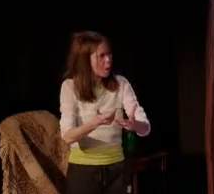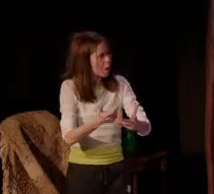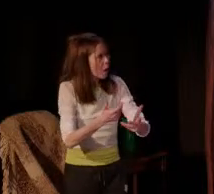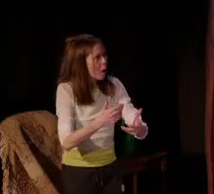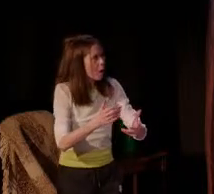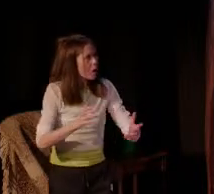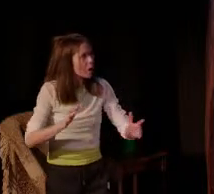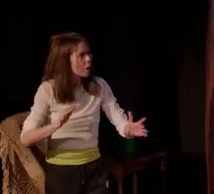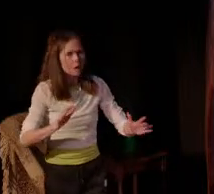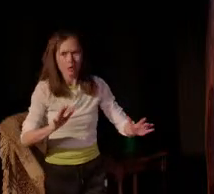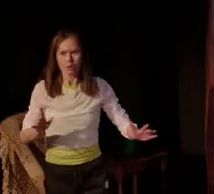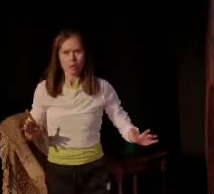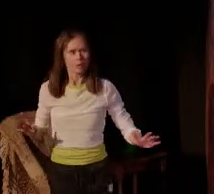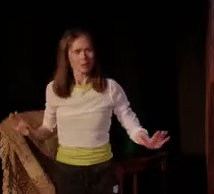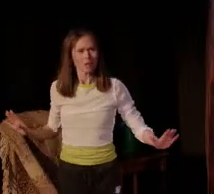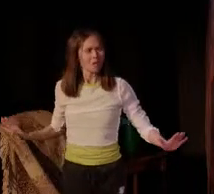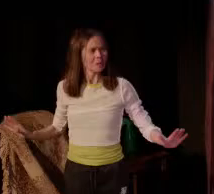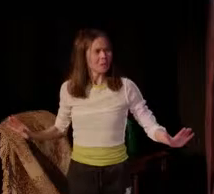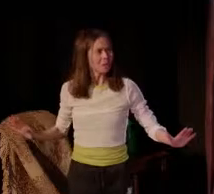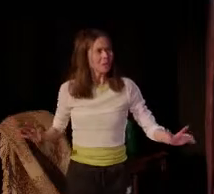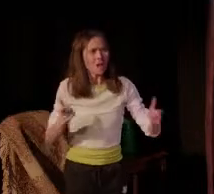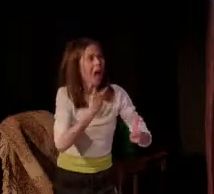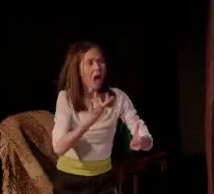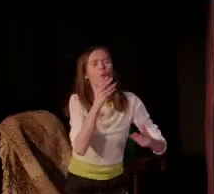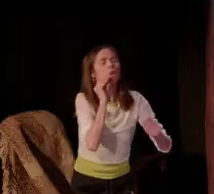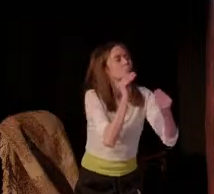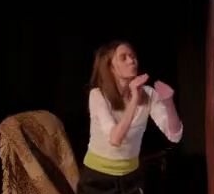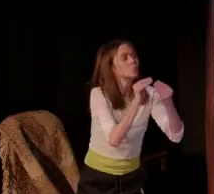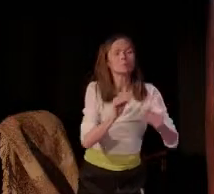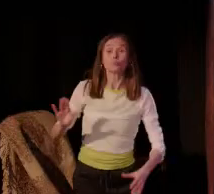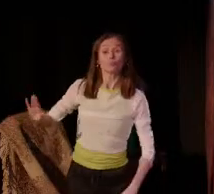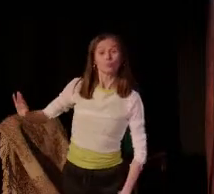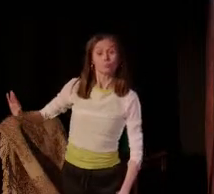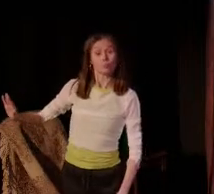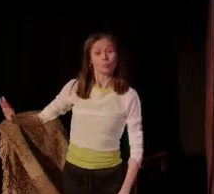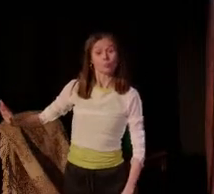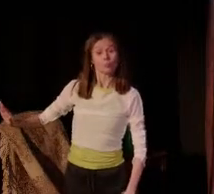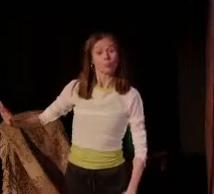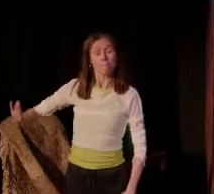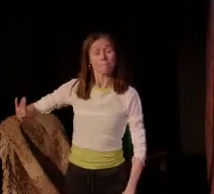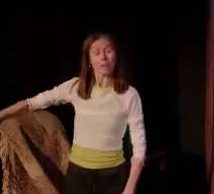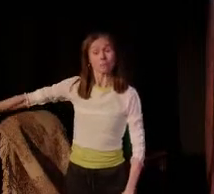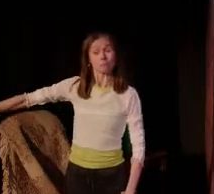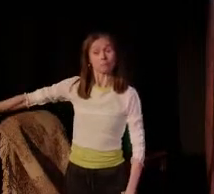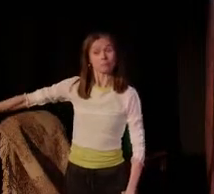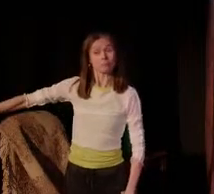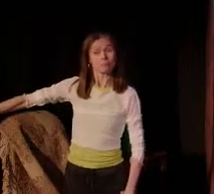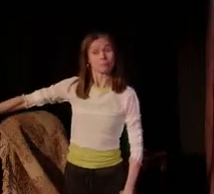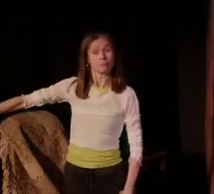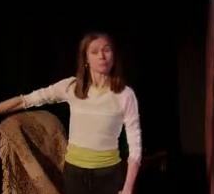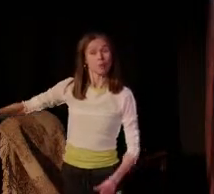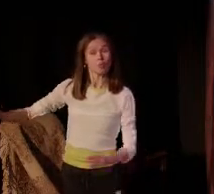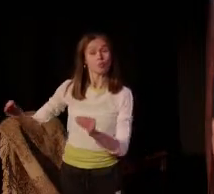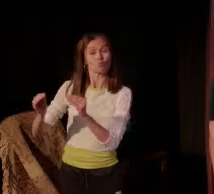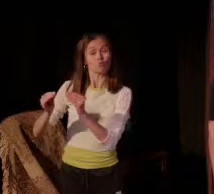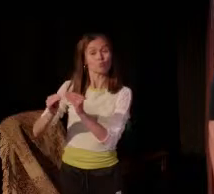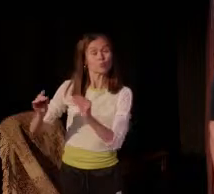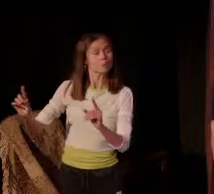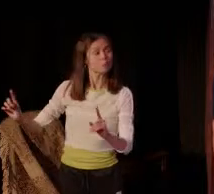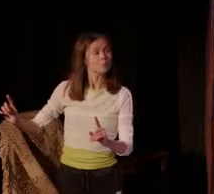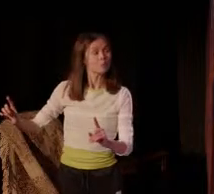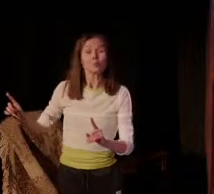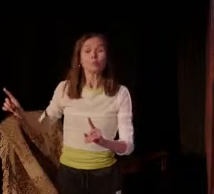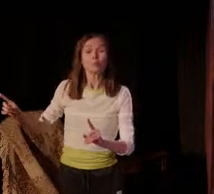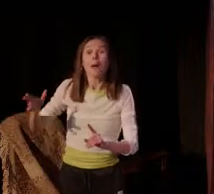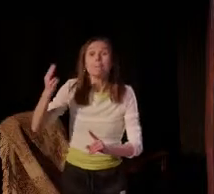Let no one mock me. I must kiss her. Leontes, move back. The rosy paint